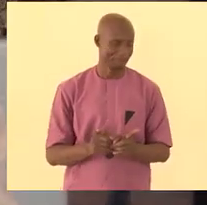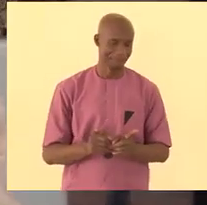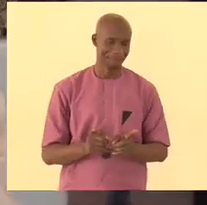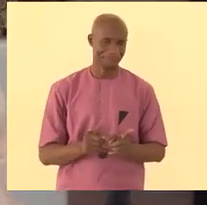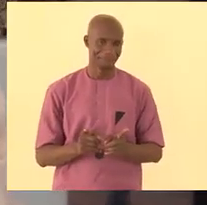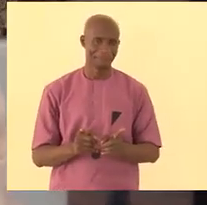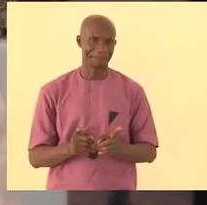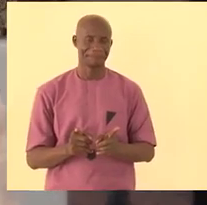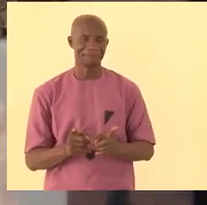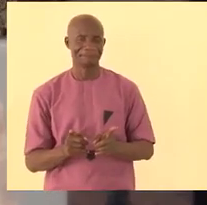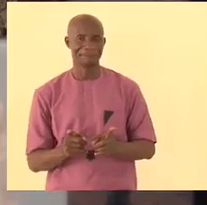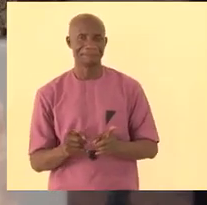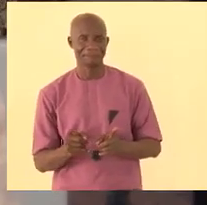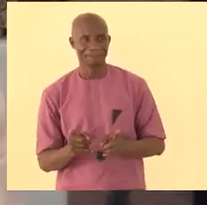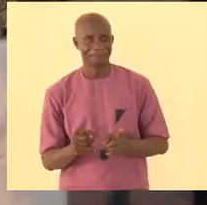Unfortunately.